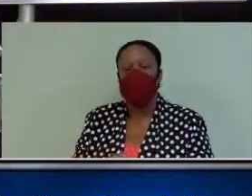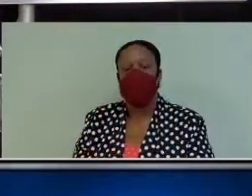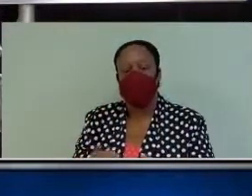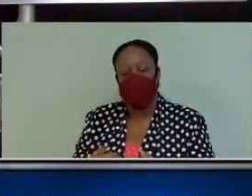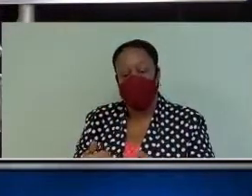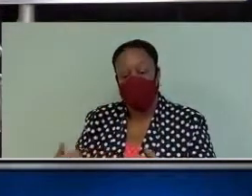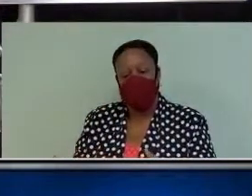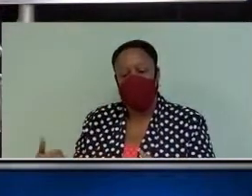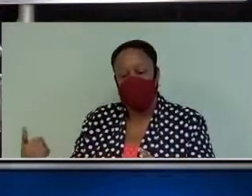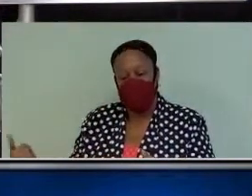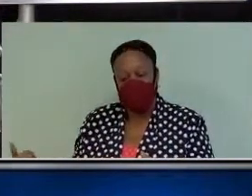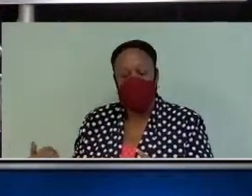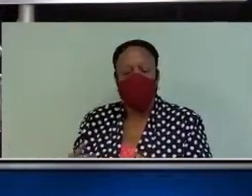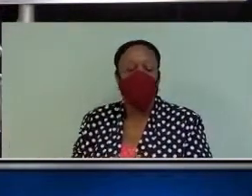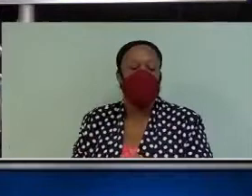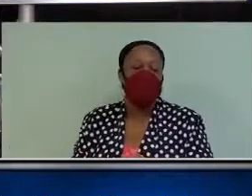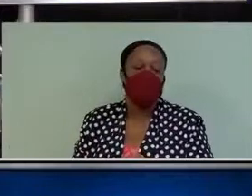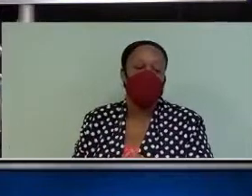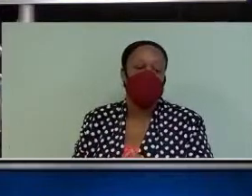physical distancing.